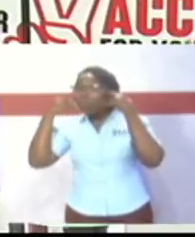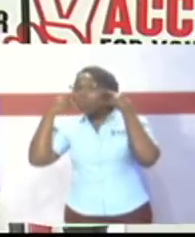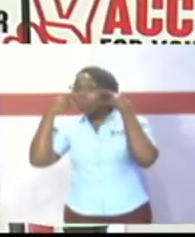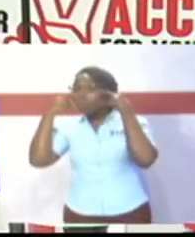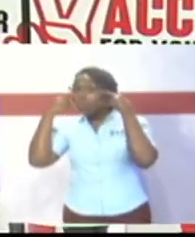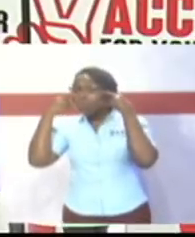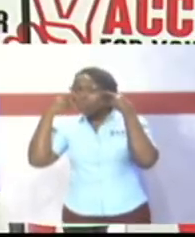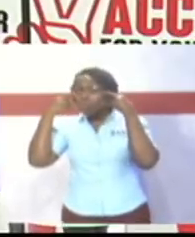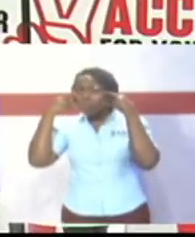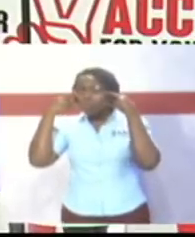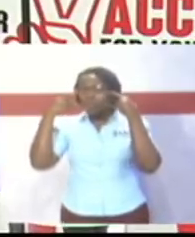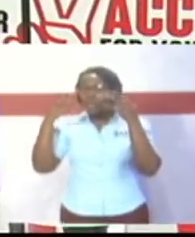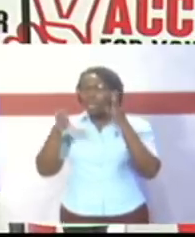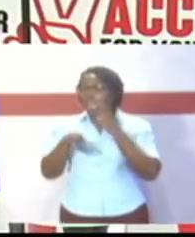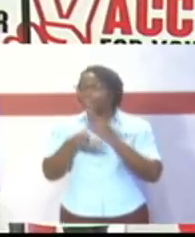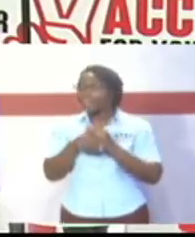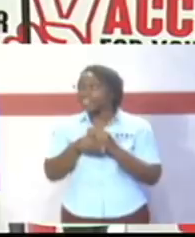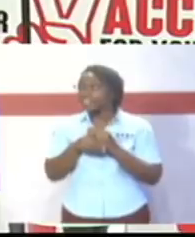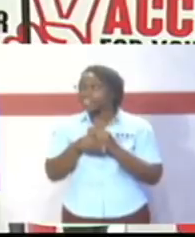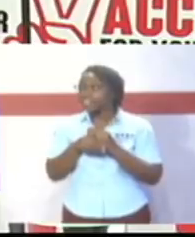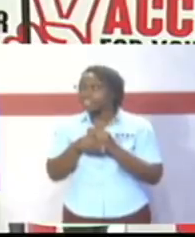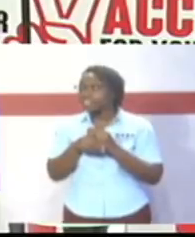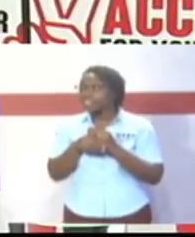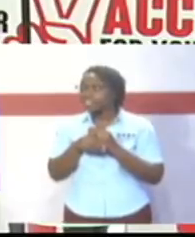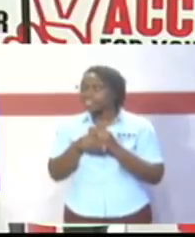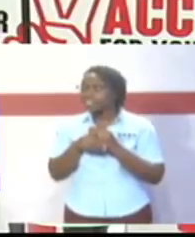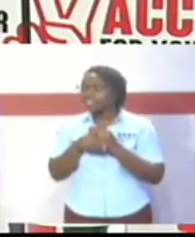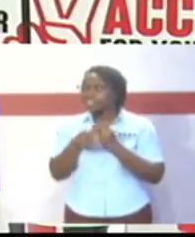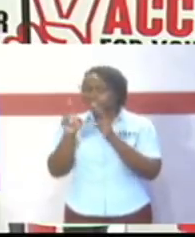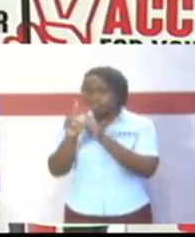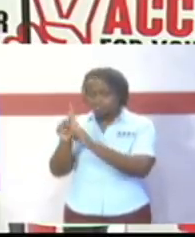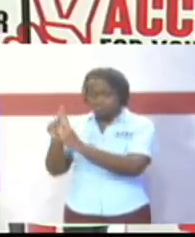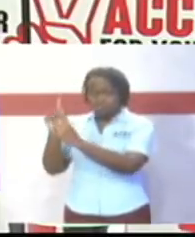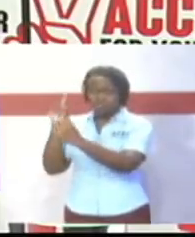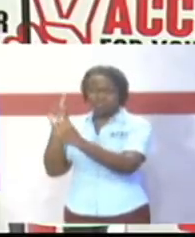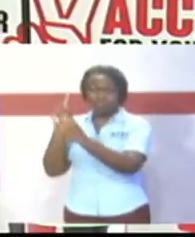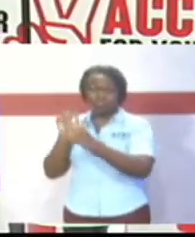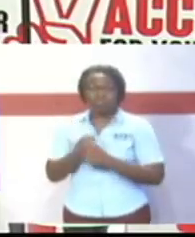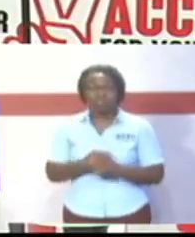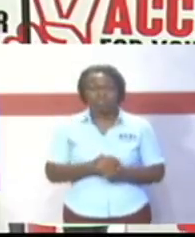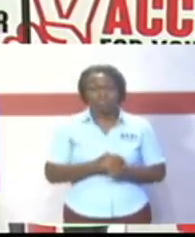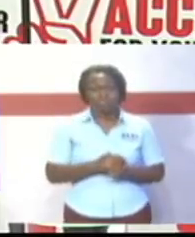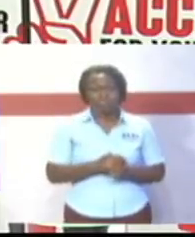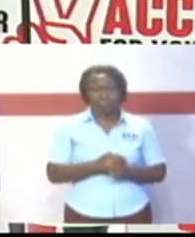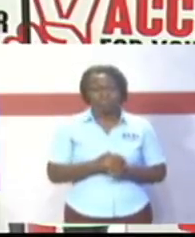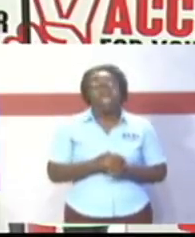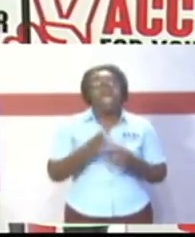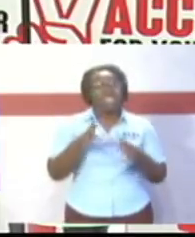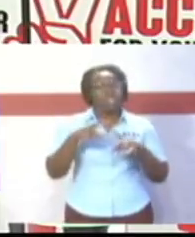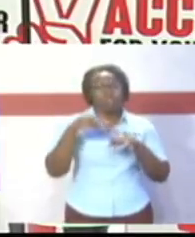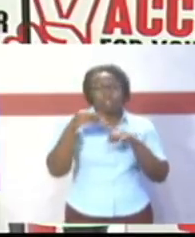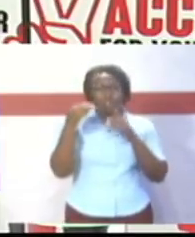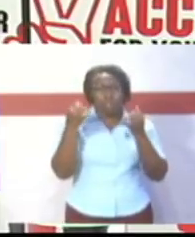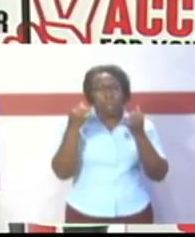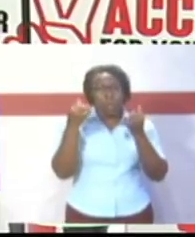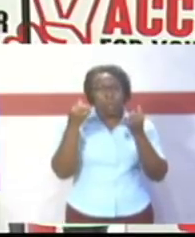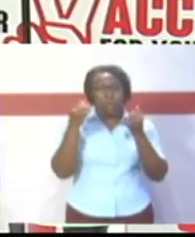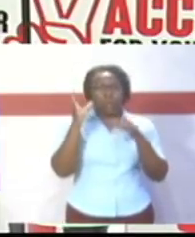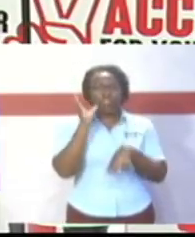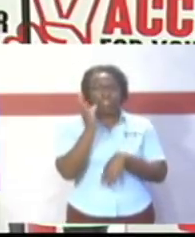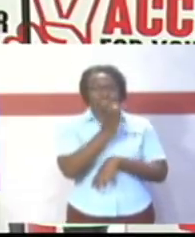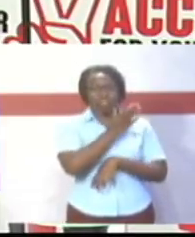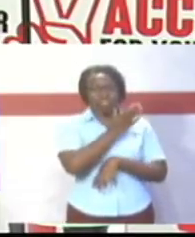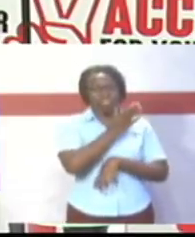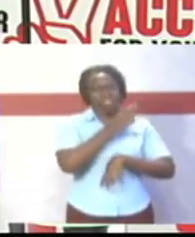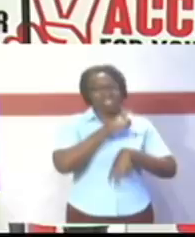most important tools. And distancing, especially with this Christmas period. Really,